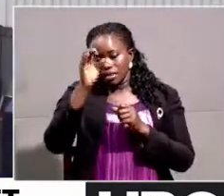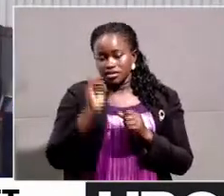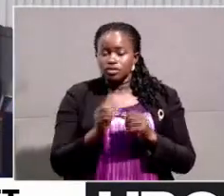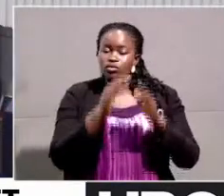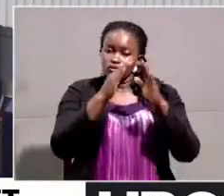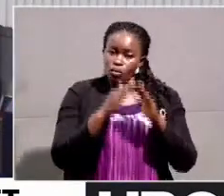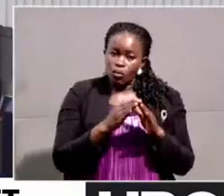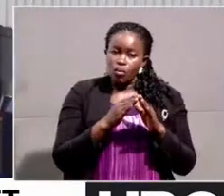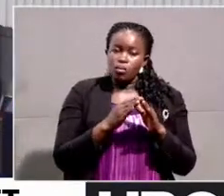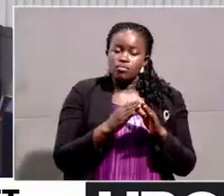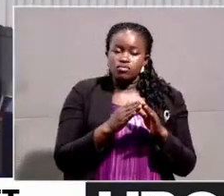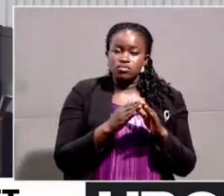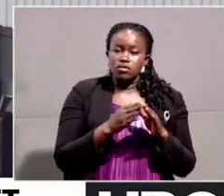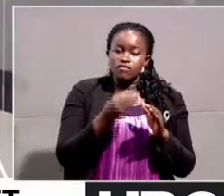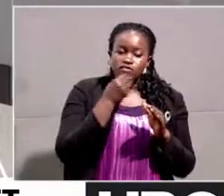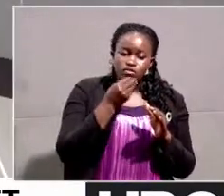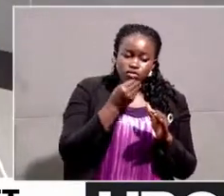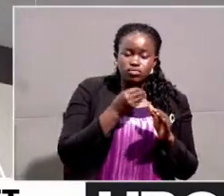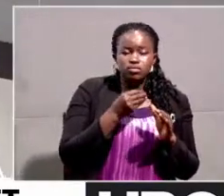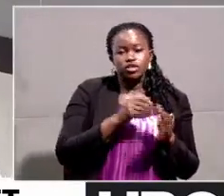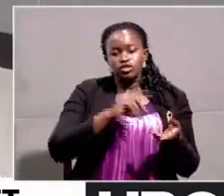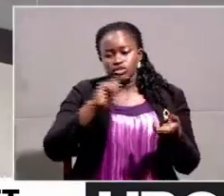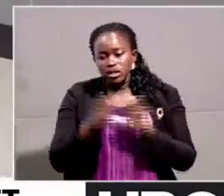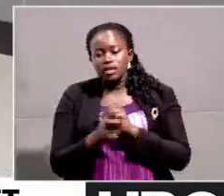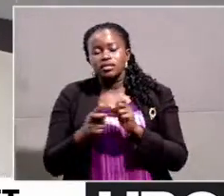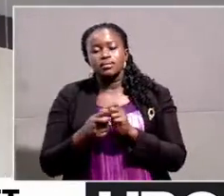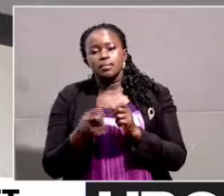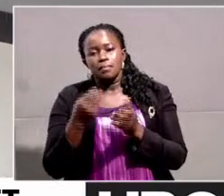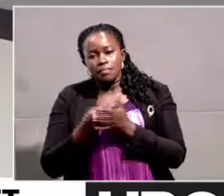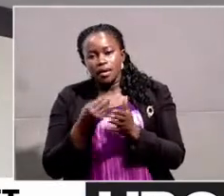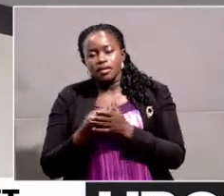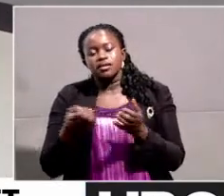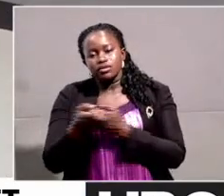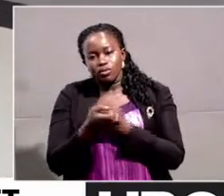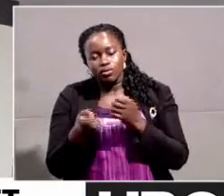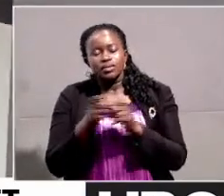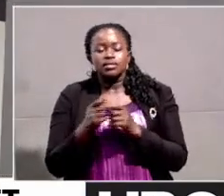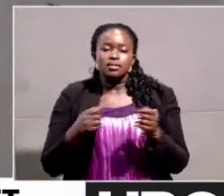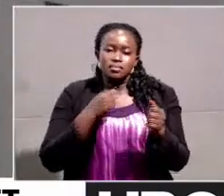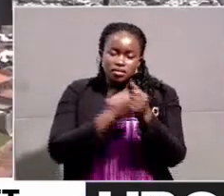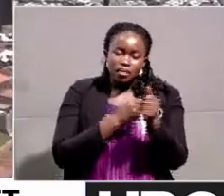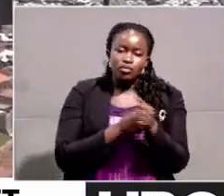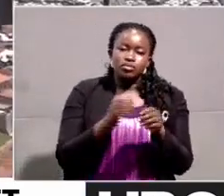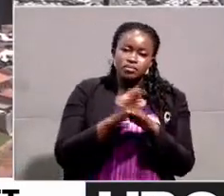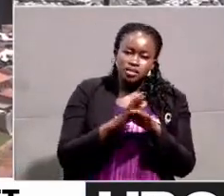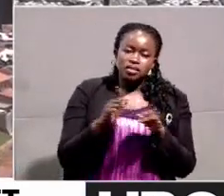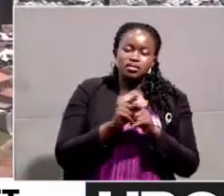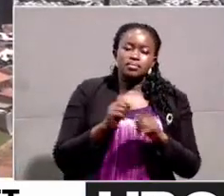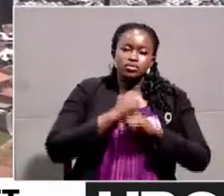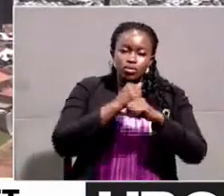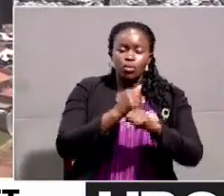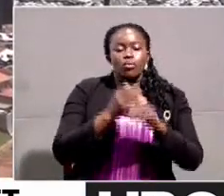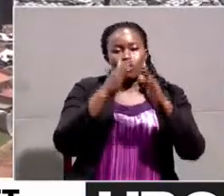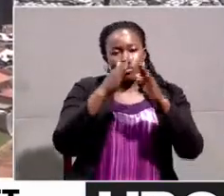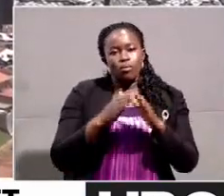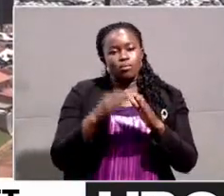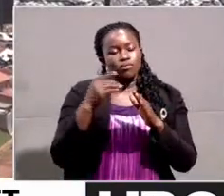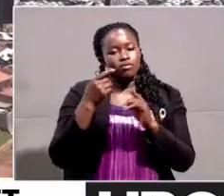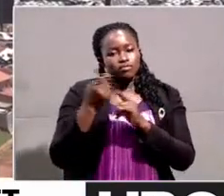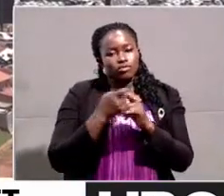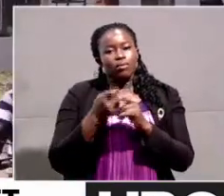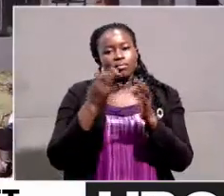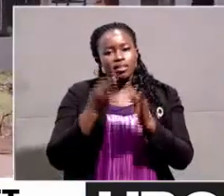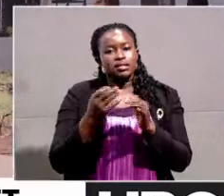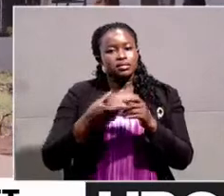in subsistence into money economy, support business and economic recovery, and protect households from rising prices of